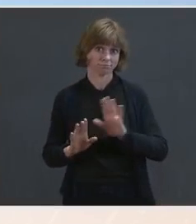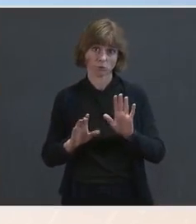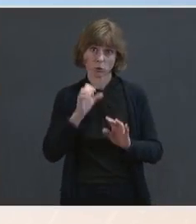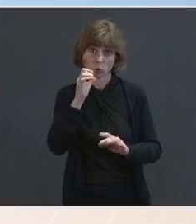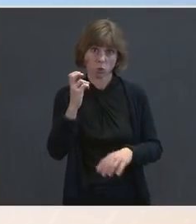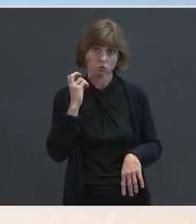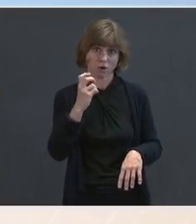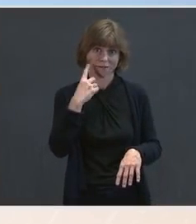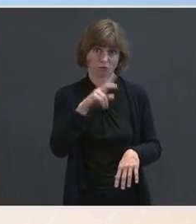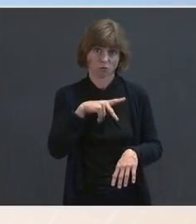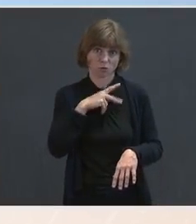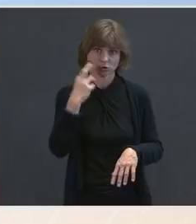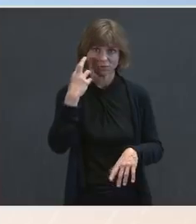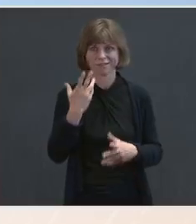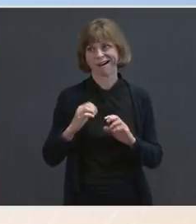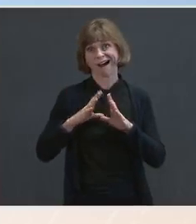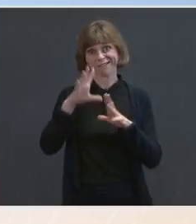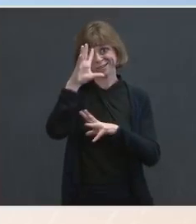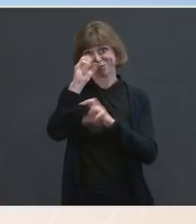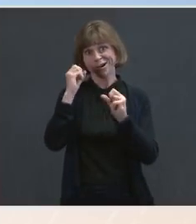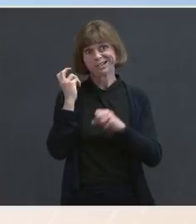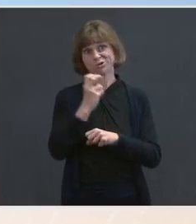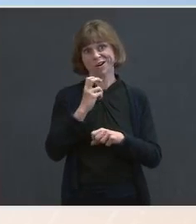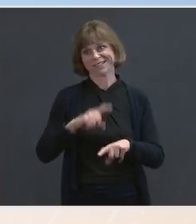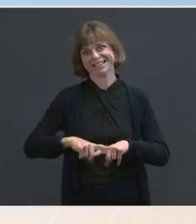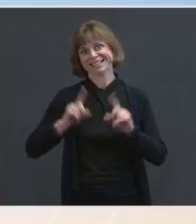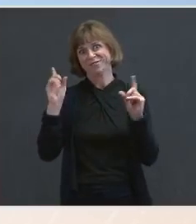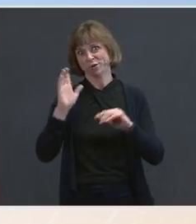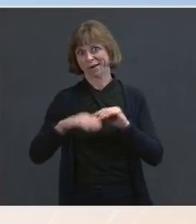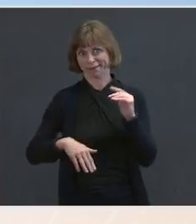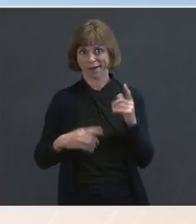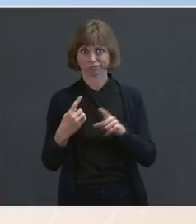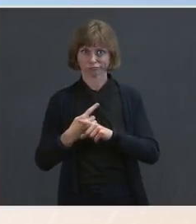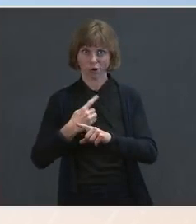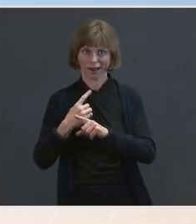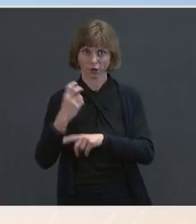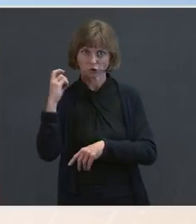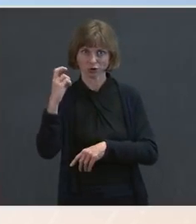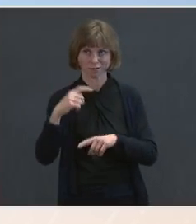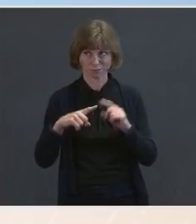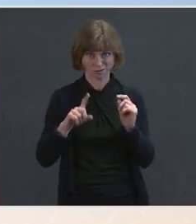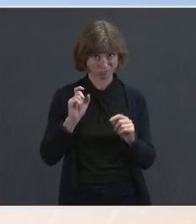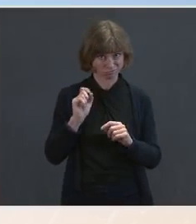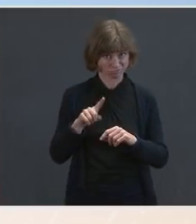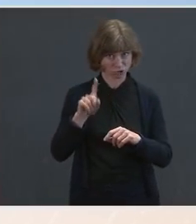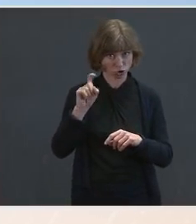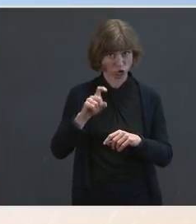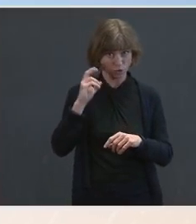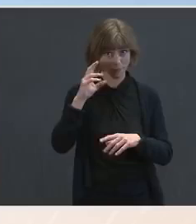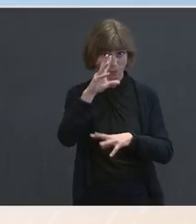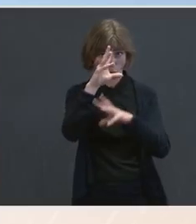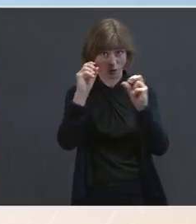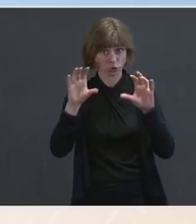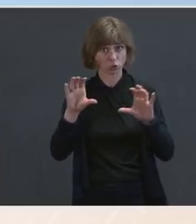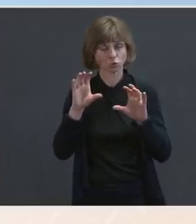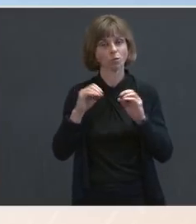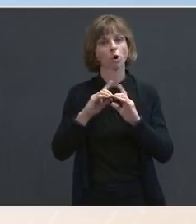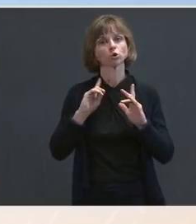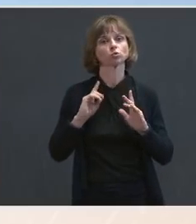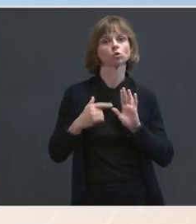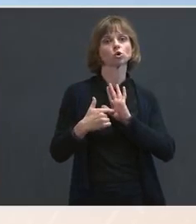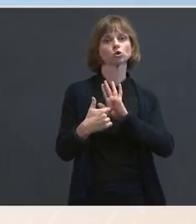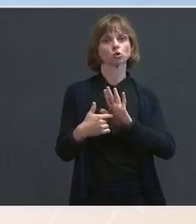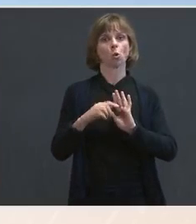reasons. Obviously, presidential travel is very different than commercial travel, but should the president be doing more to set an example